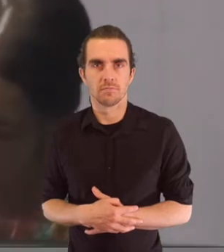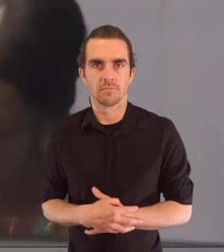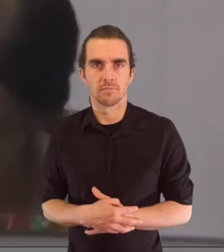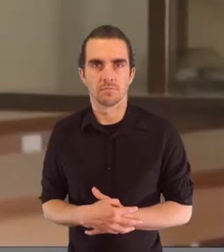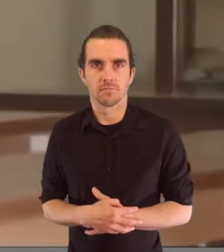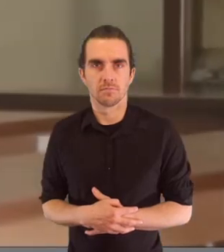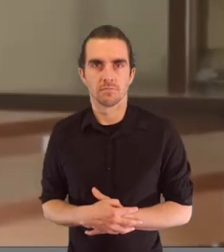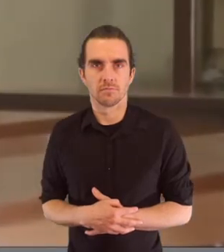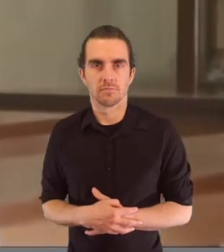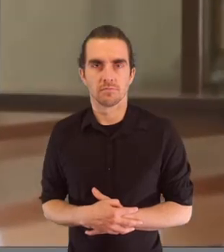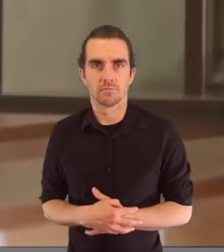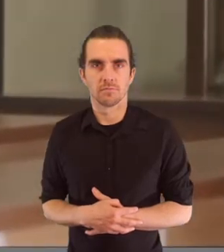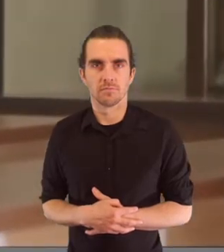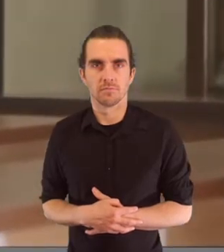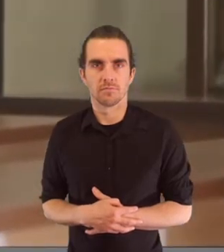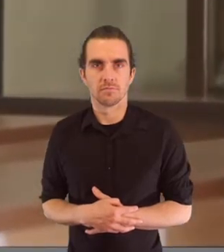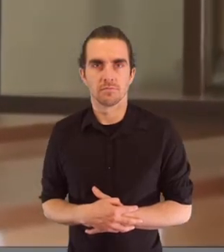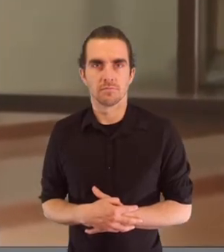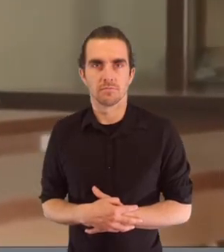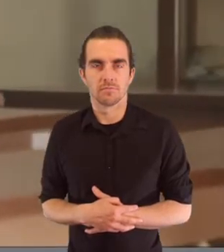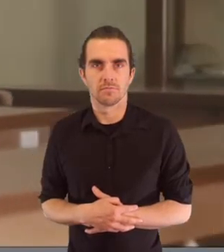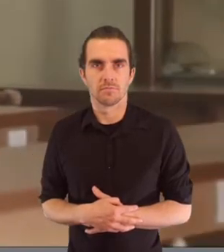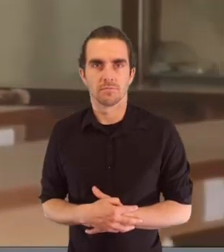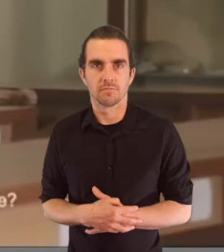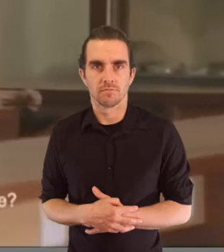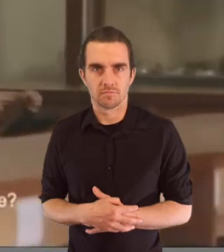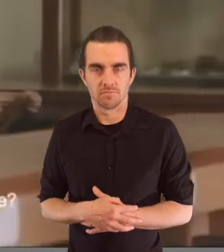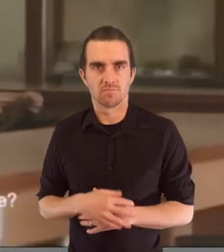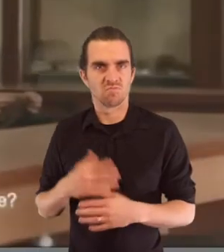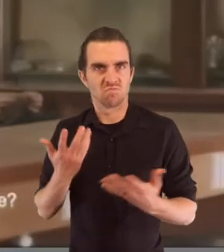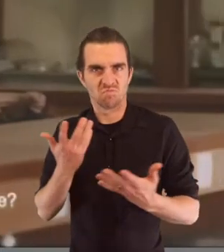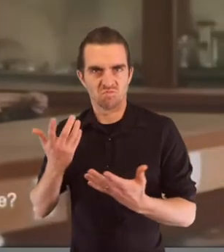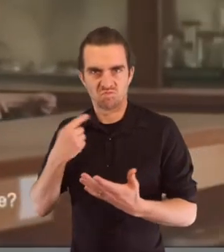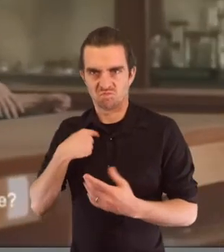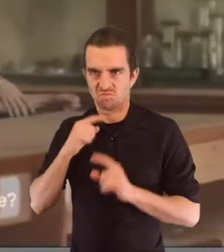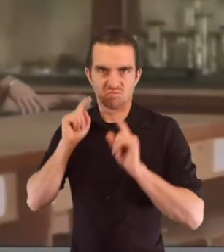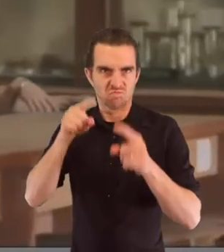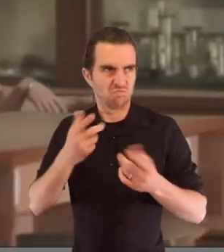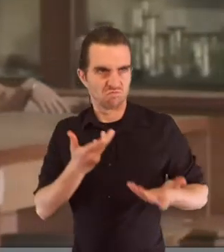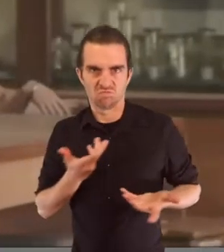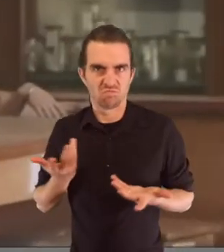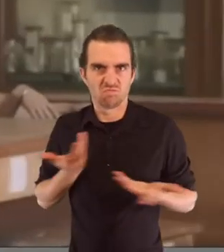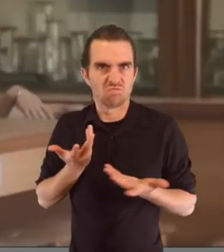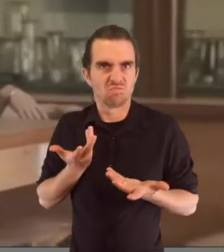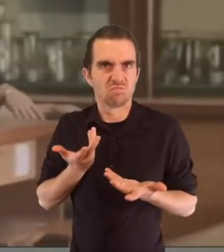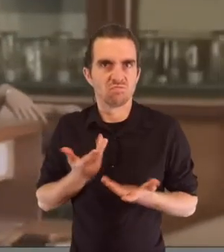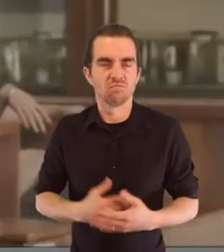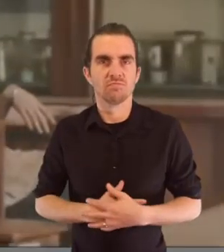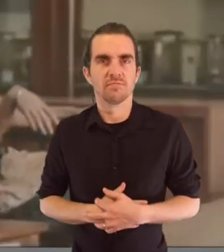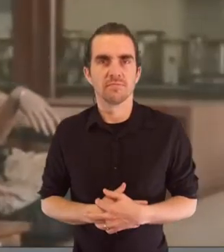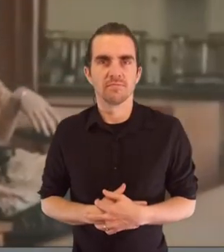Now in a classroom in her electric wheelchair with another young man. Where are you taking me? He says.